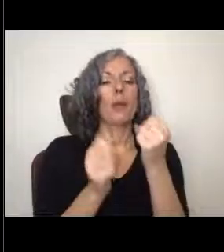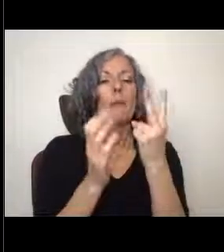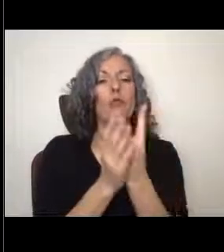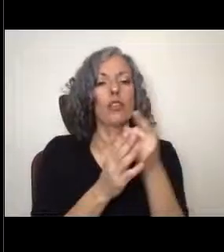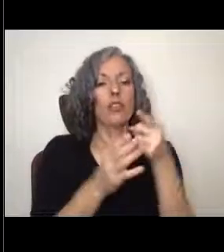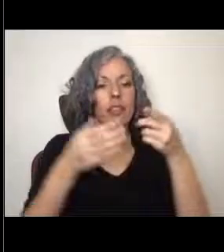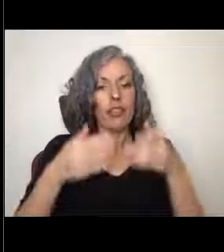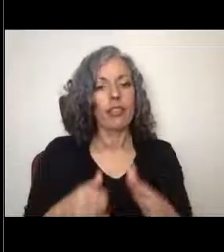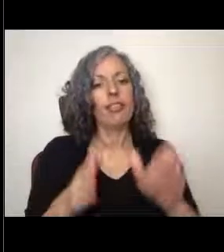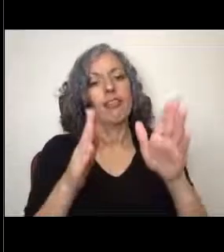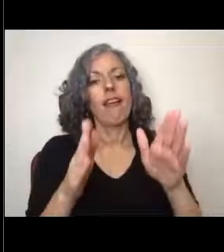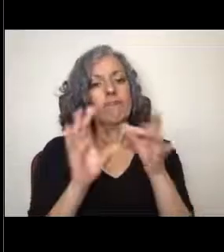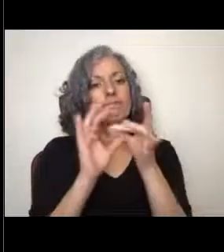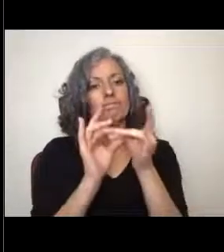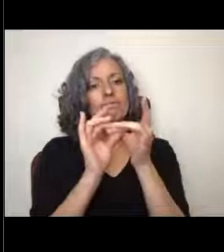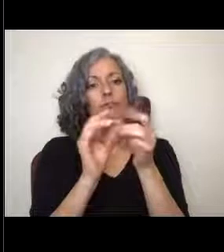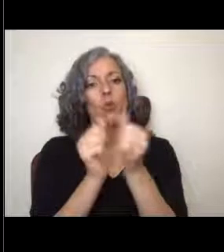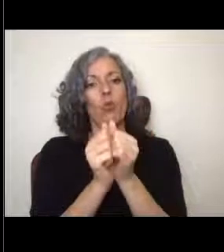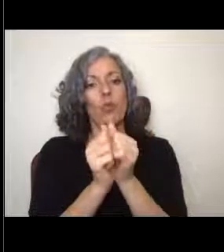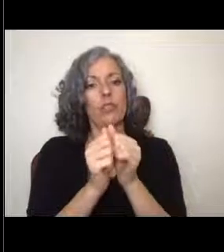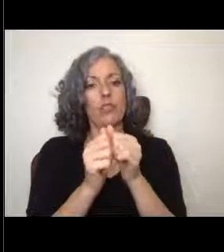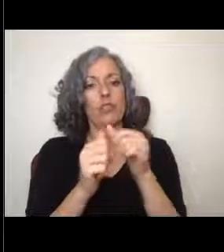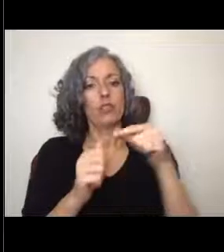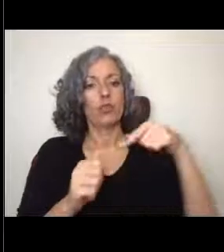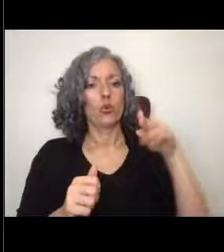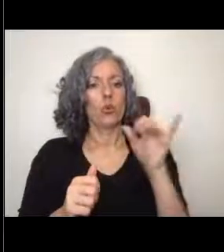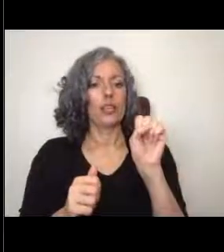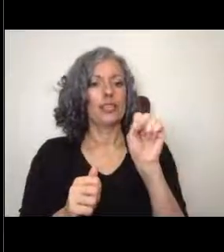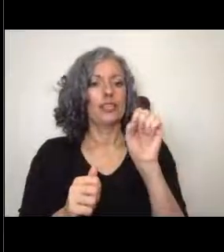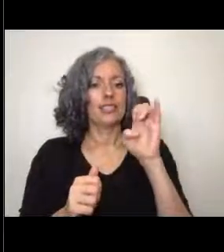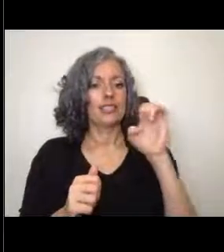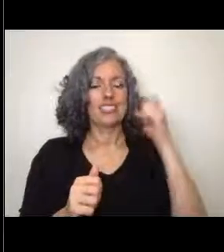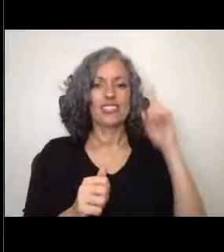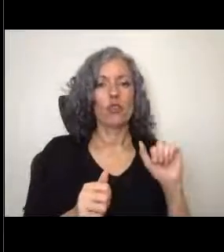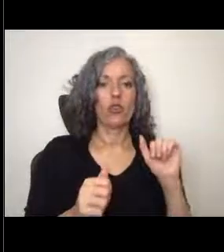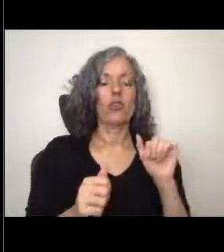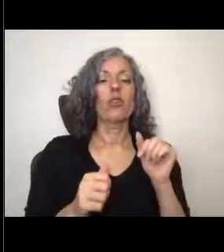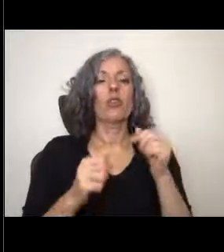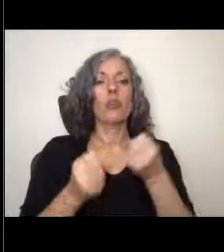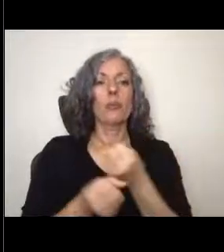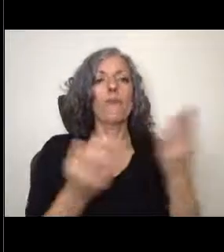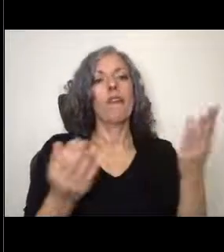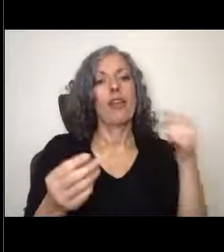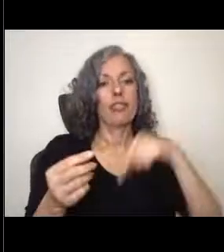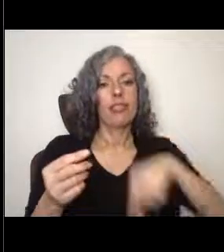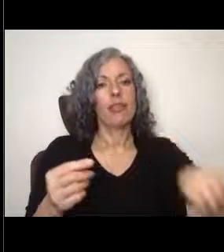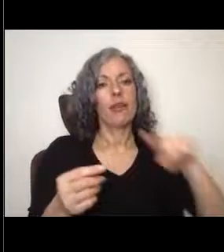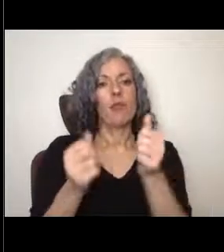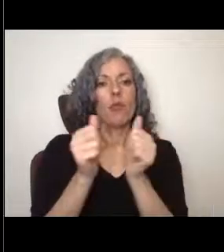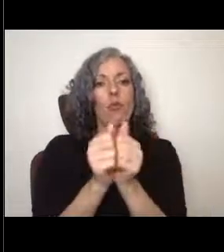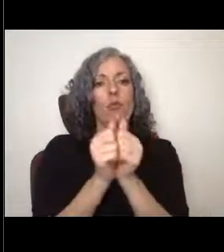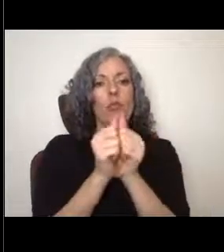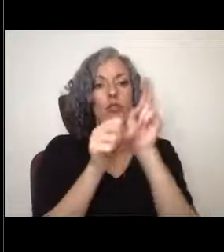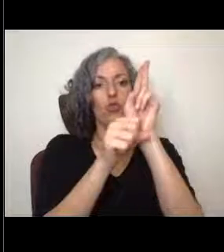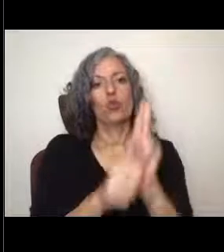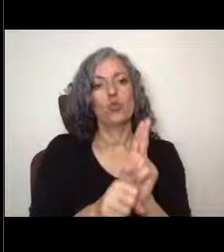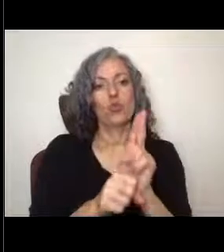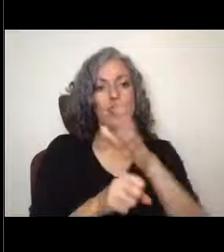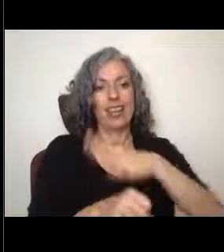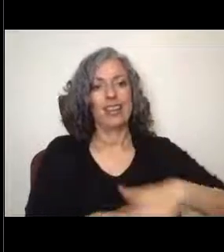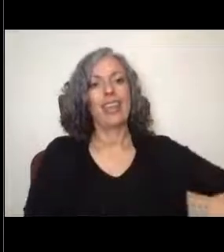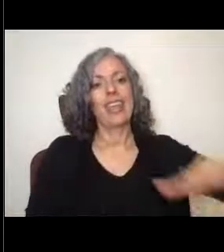enter negotiations with Quicksilver Towing for a long-term lease, which will provide the tenant with continued utilization of the site that they